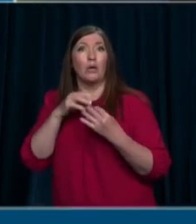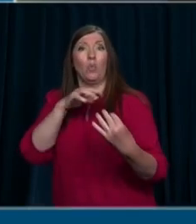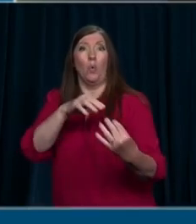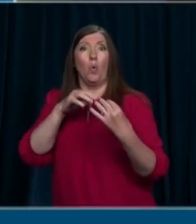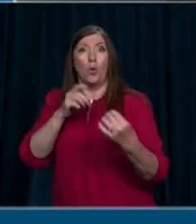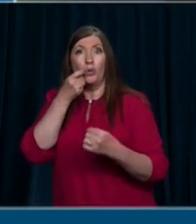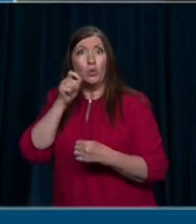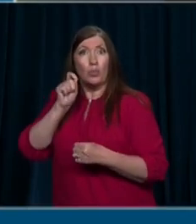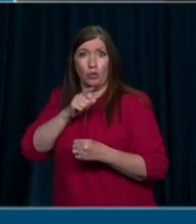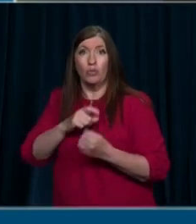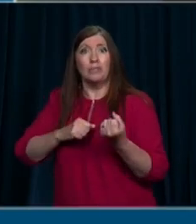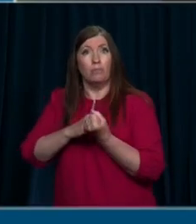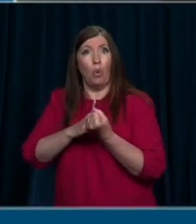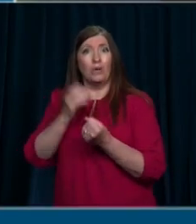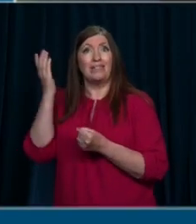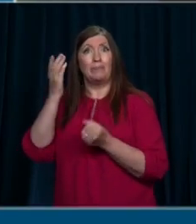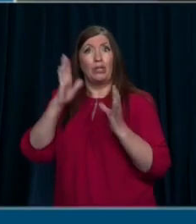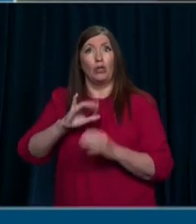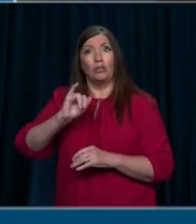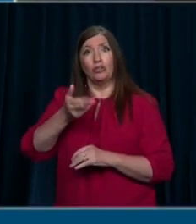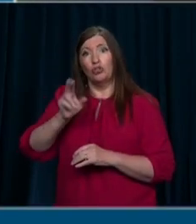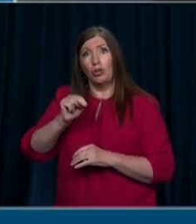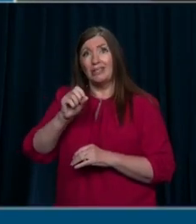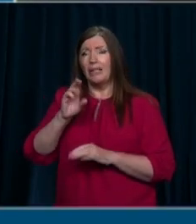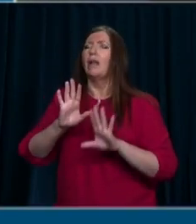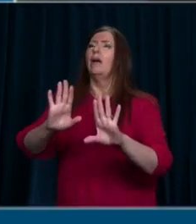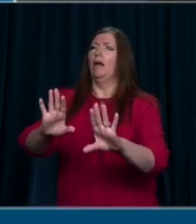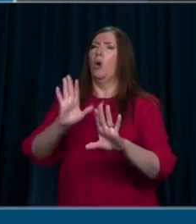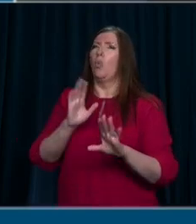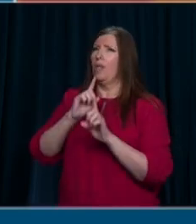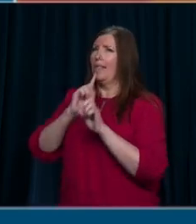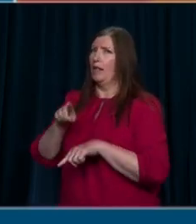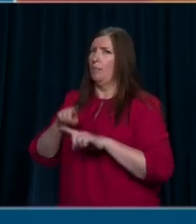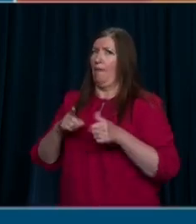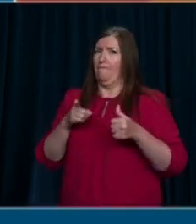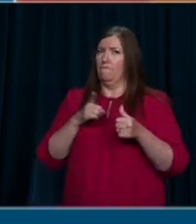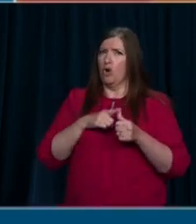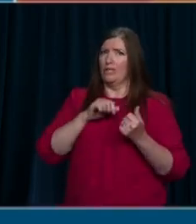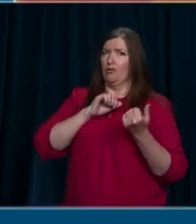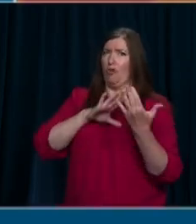Speaker Johnson in that effort? Well, absolutely. I want to get to that question. But first, I want to address Dr. Jasser's.